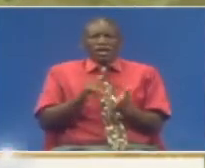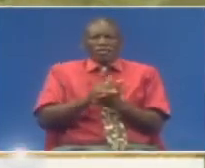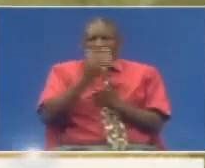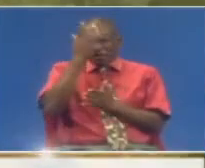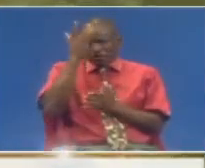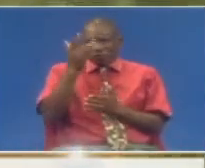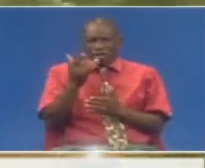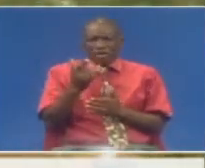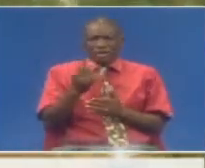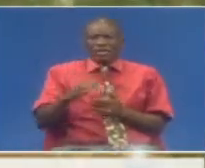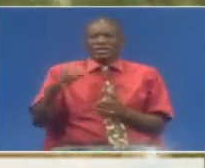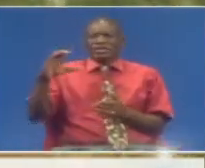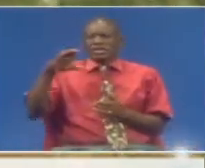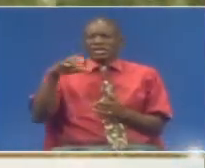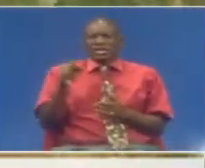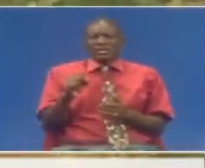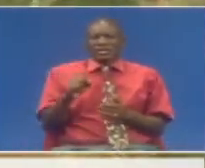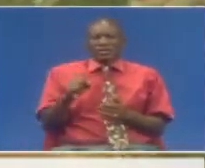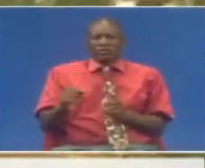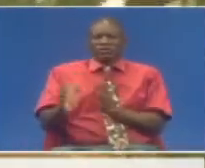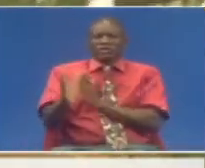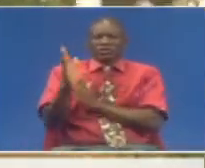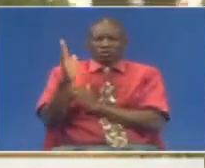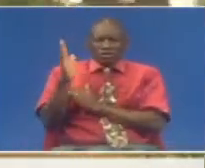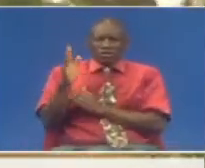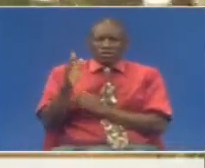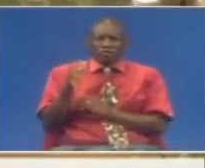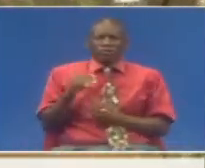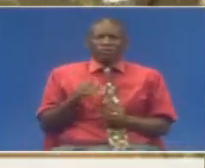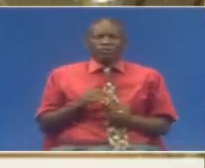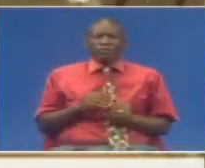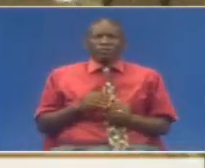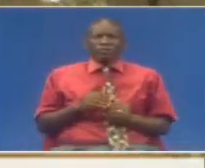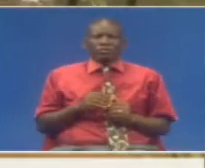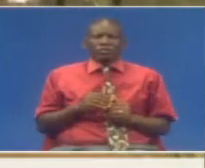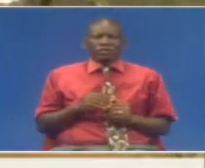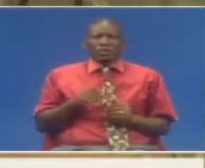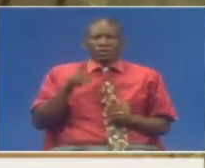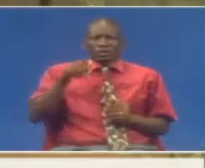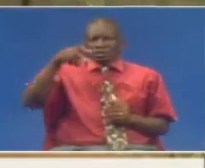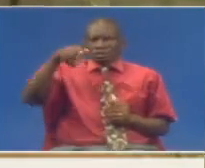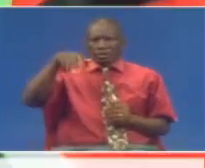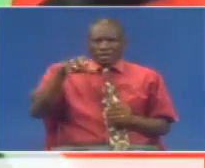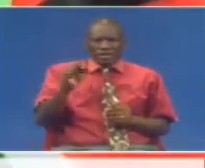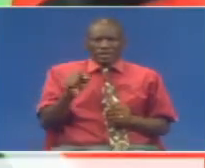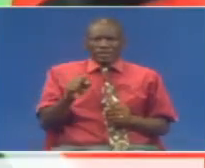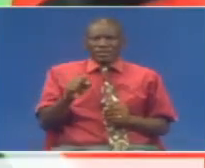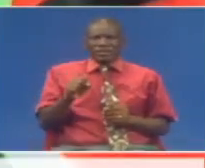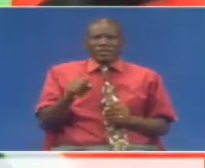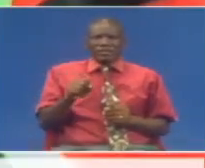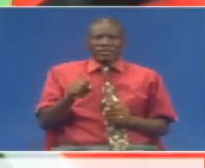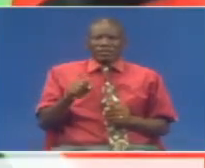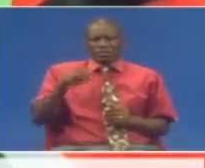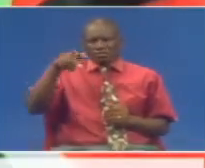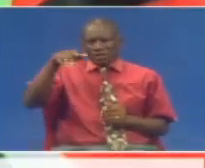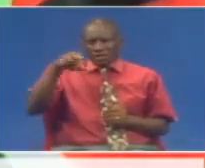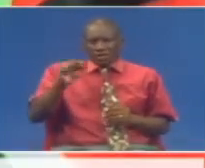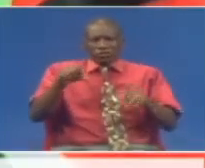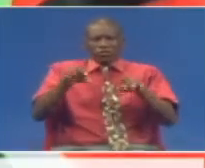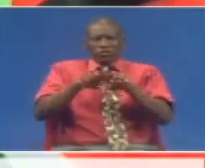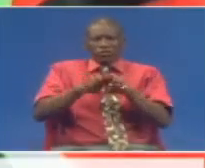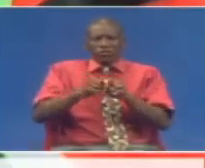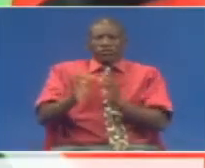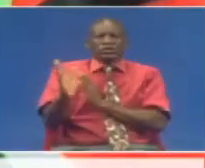say the CS, Professor Kindiki, his PS, Mr. Omolo, are